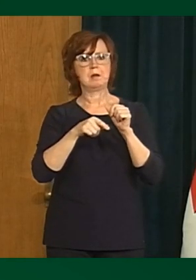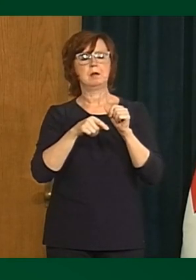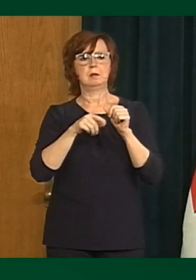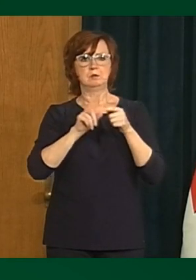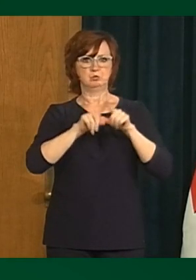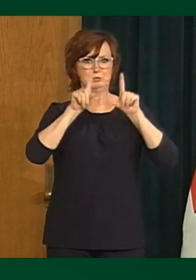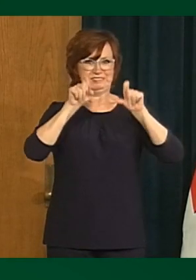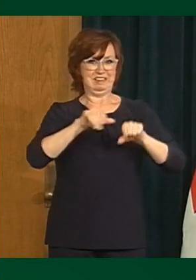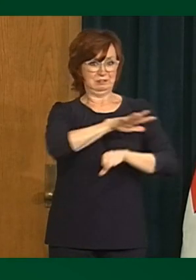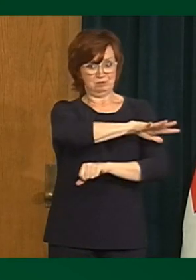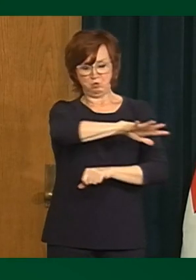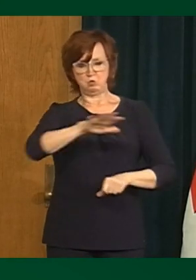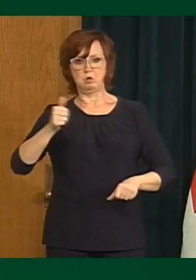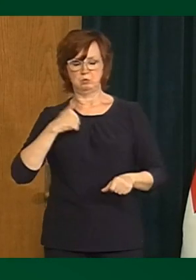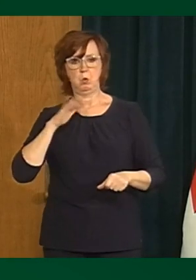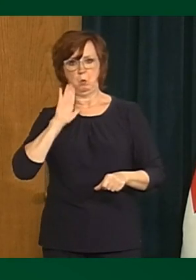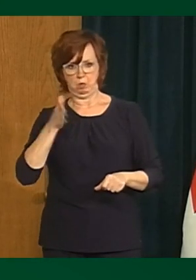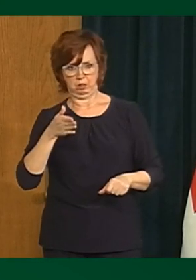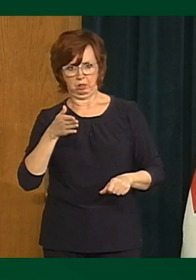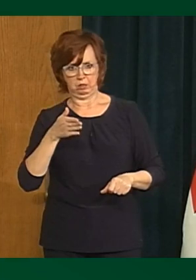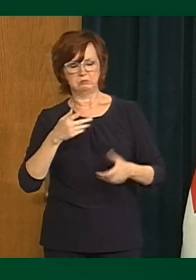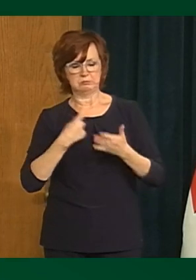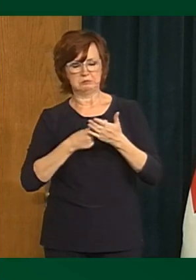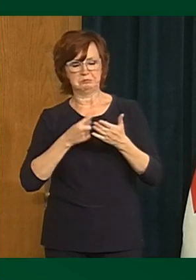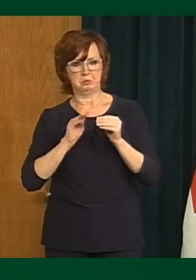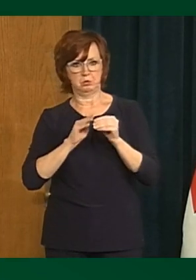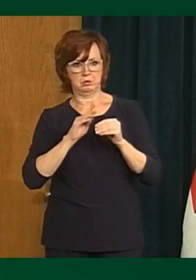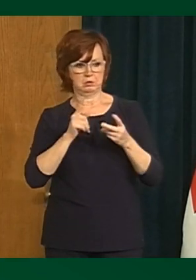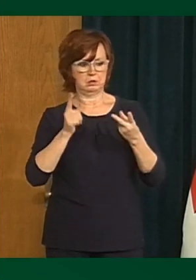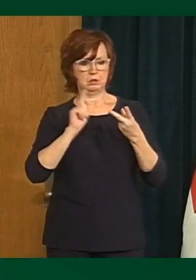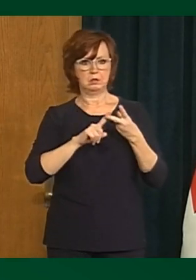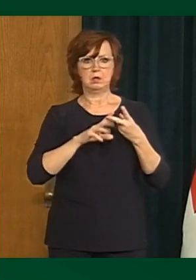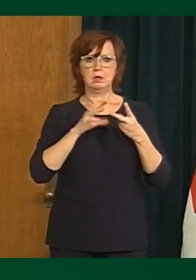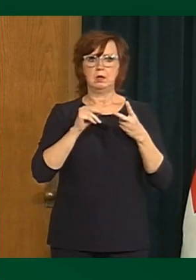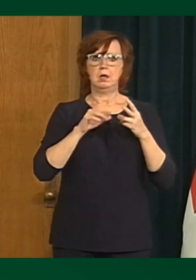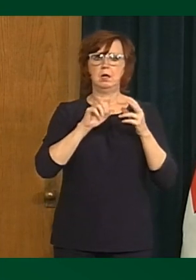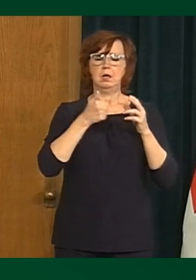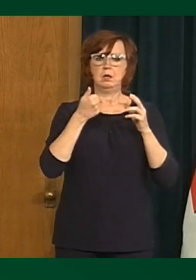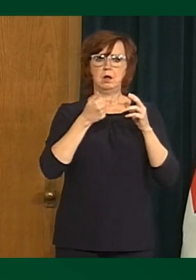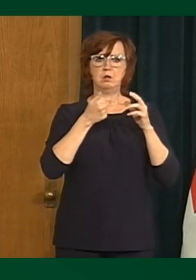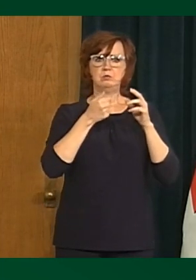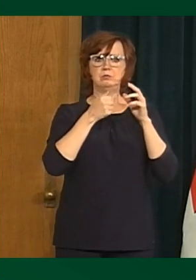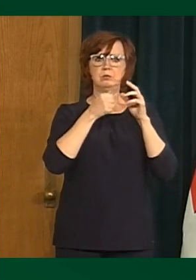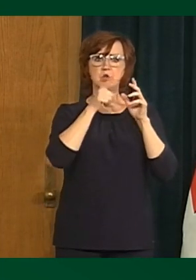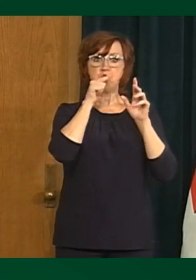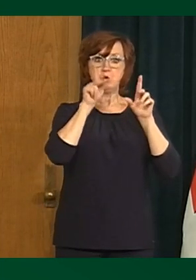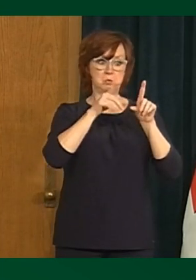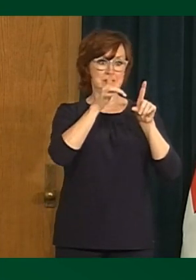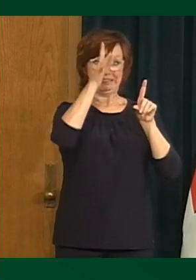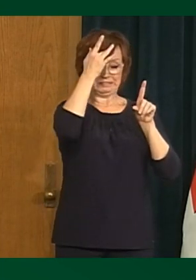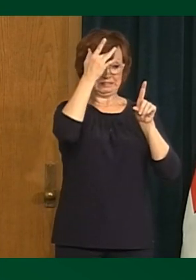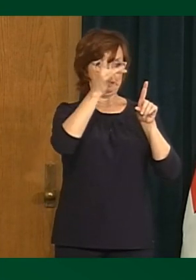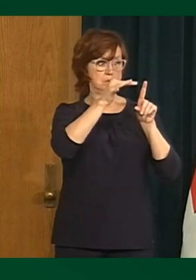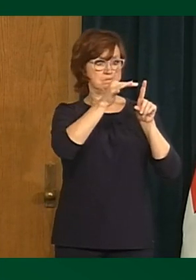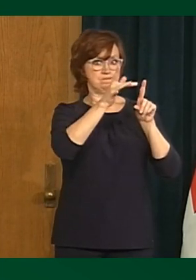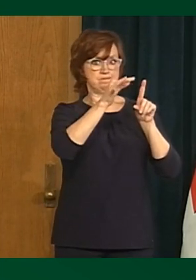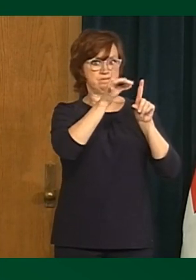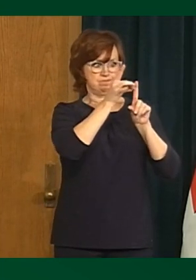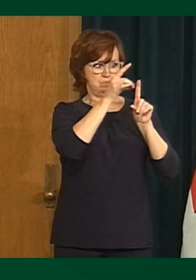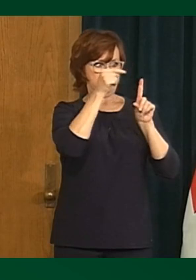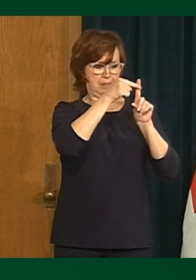fairly strong on our ability to contact trace here within the province, and I think it has proven to be successful in not only